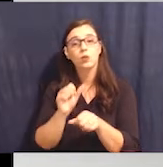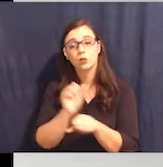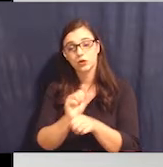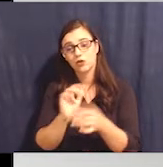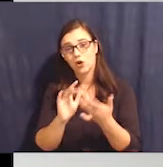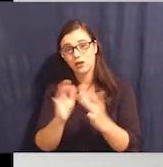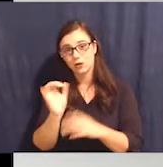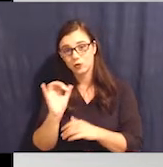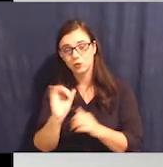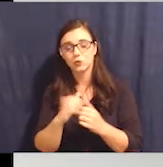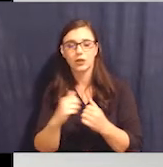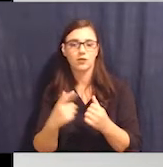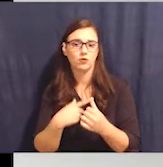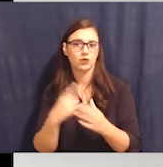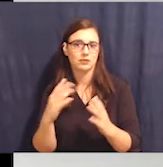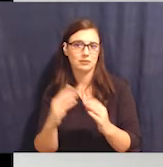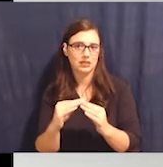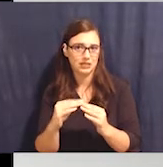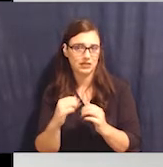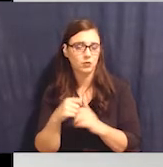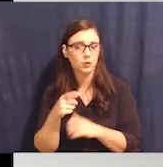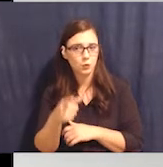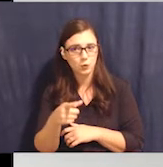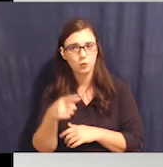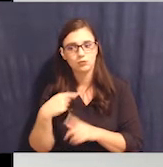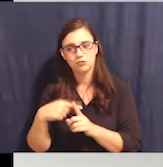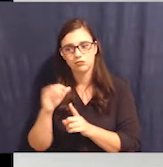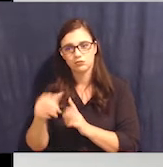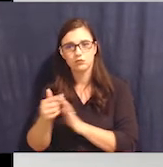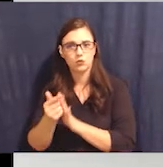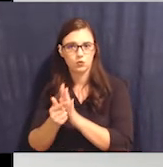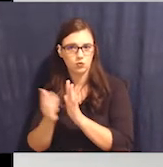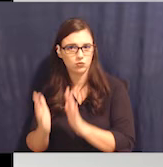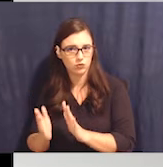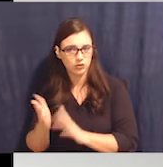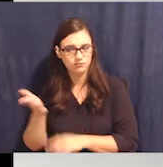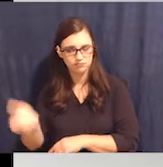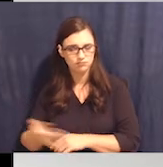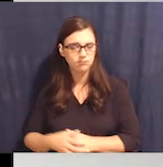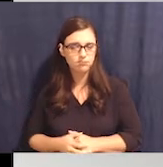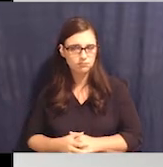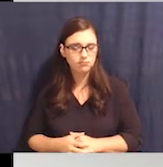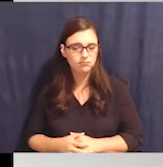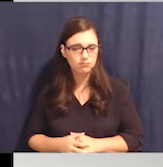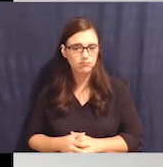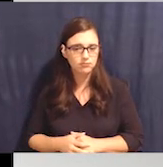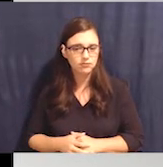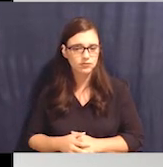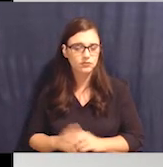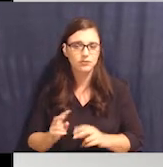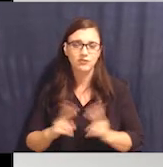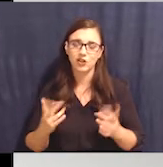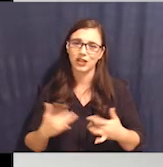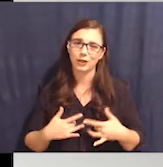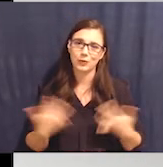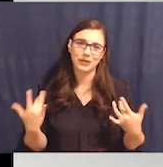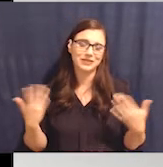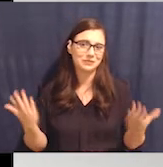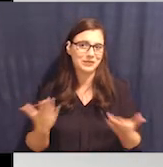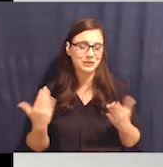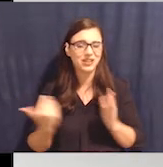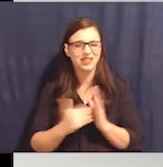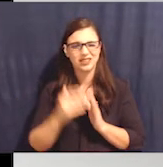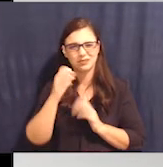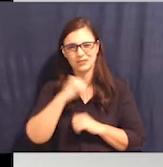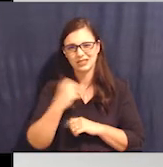work telephonically with the first meeting with you and the attorney out there. So we're very thrilled to